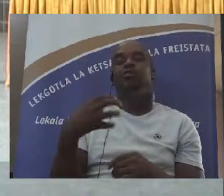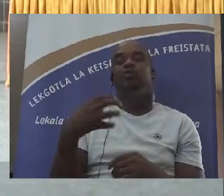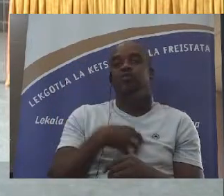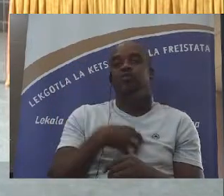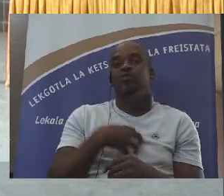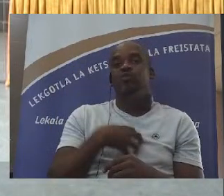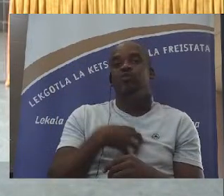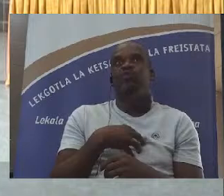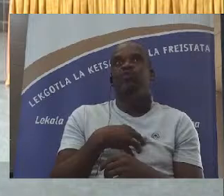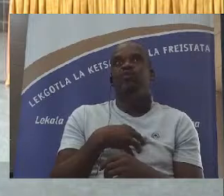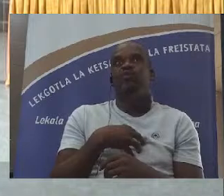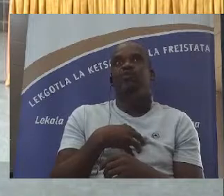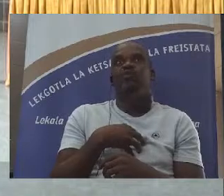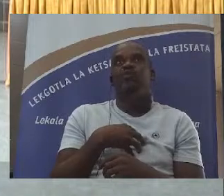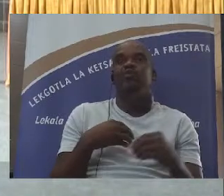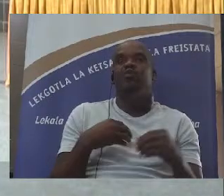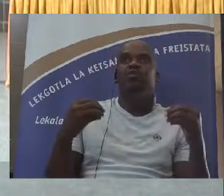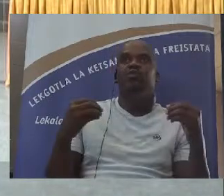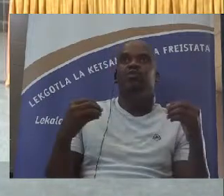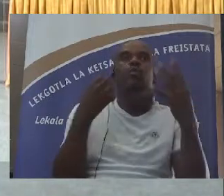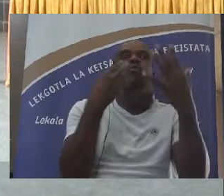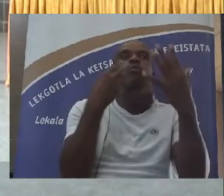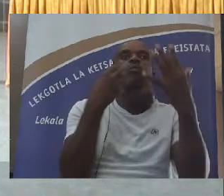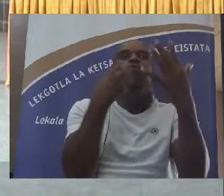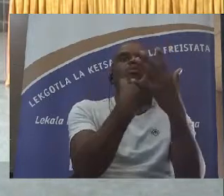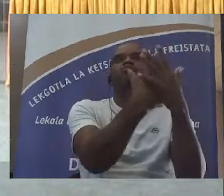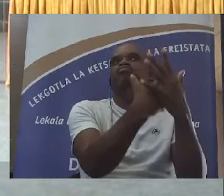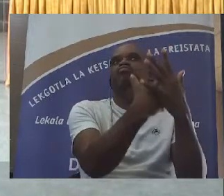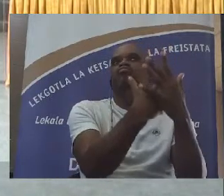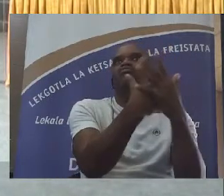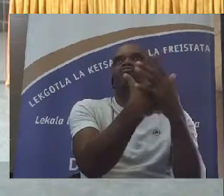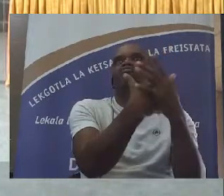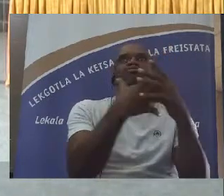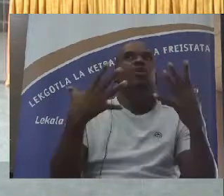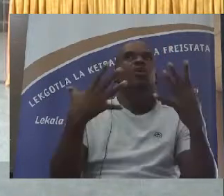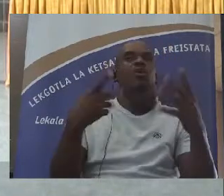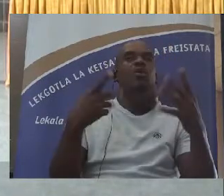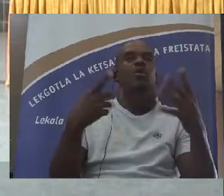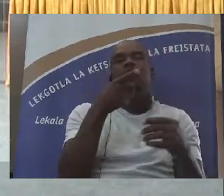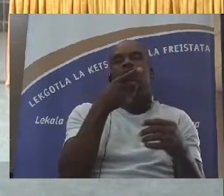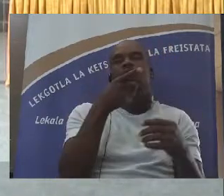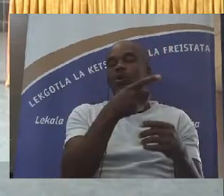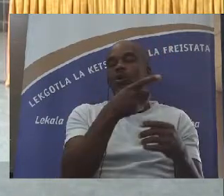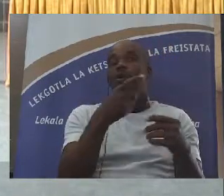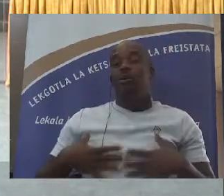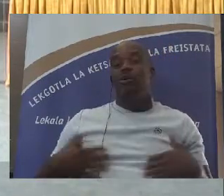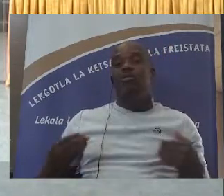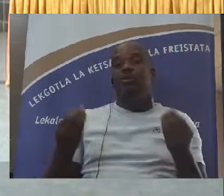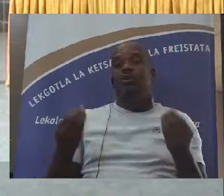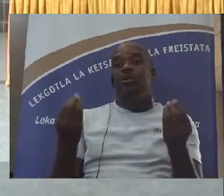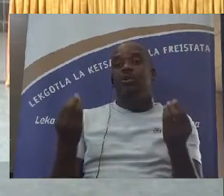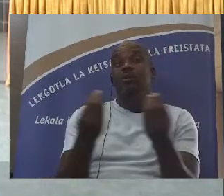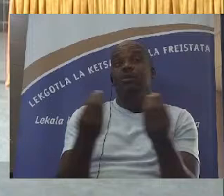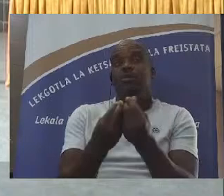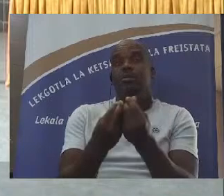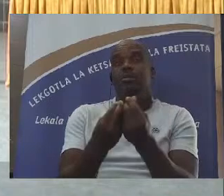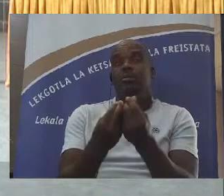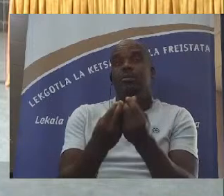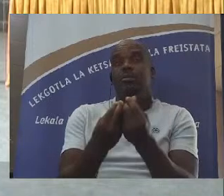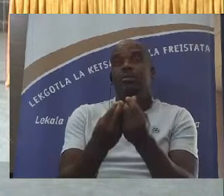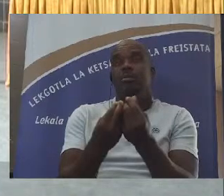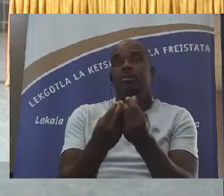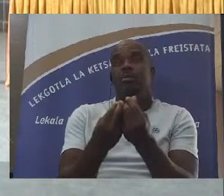tavern. And maphelo a bana ba rona mo di taverneng ba gaetsho a fela ni gobane ga gona sepe gape se sengwe se ba se